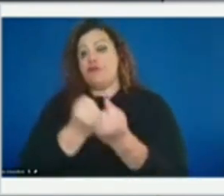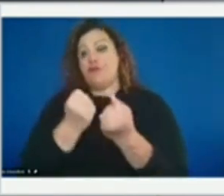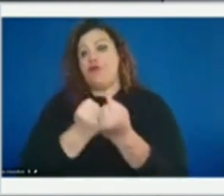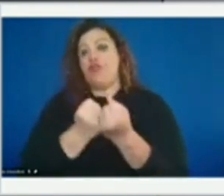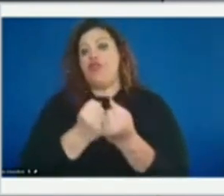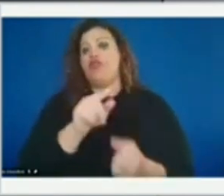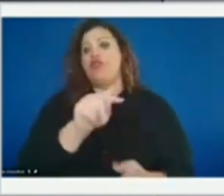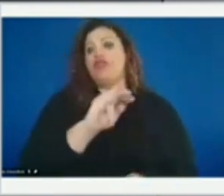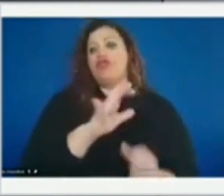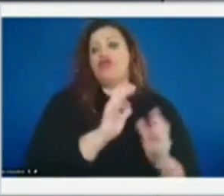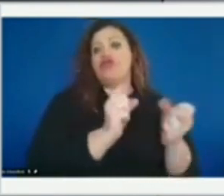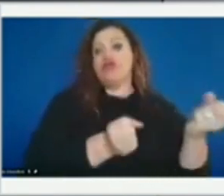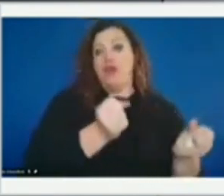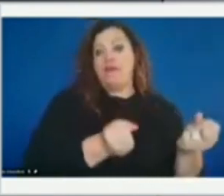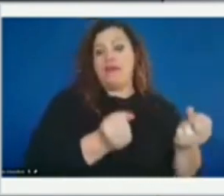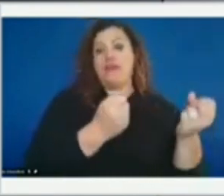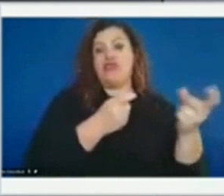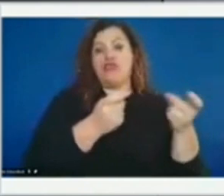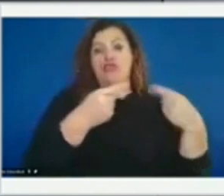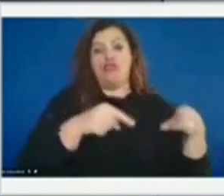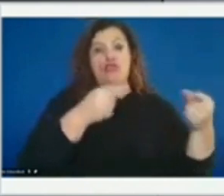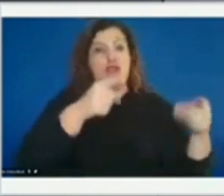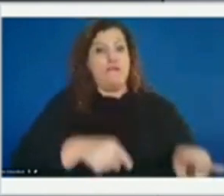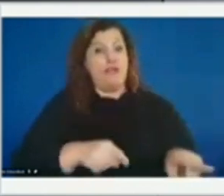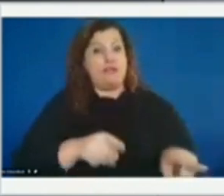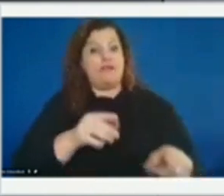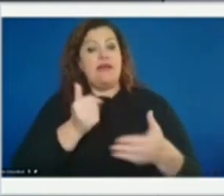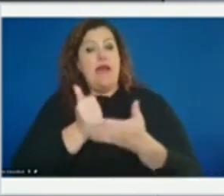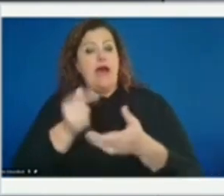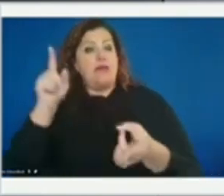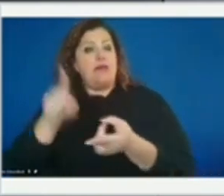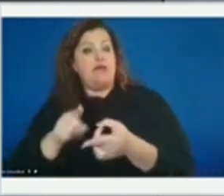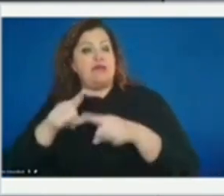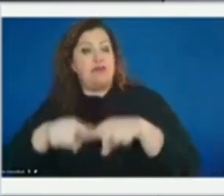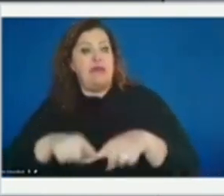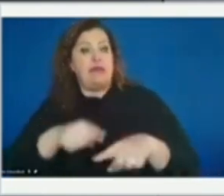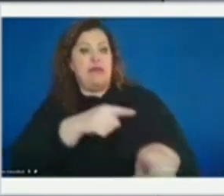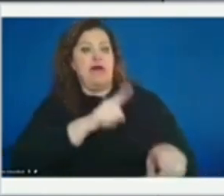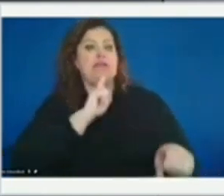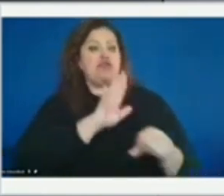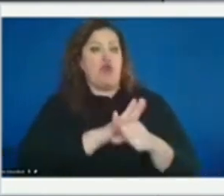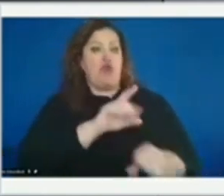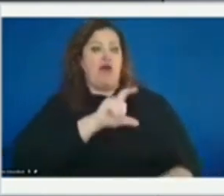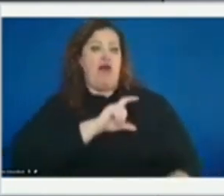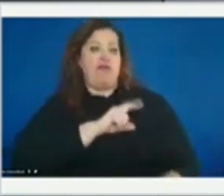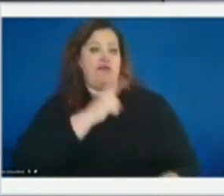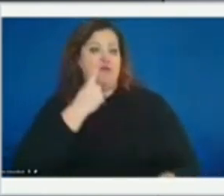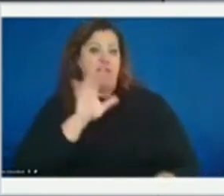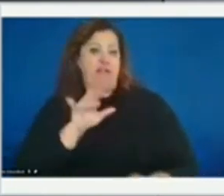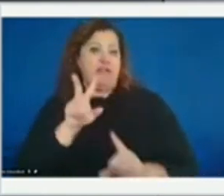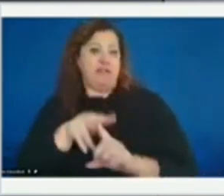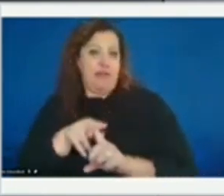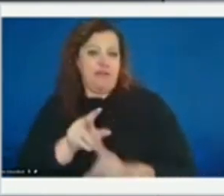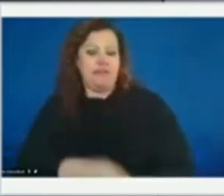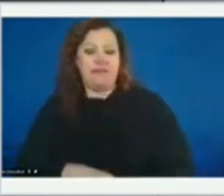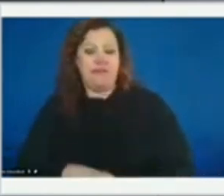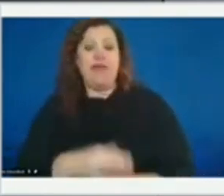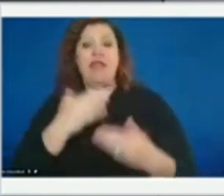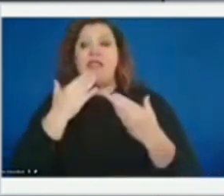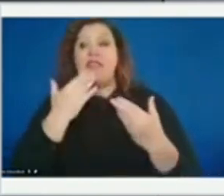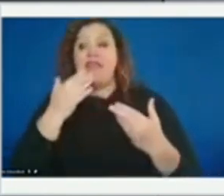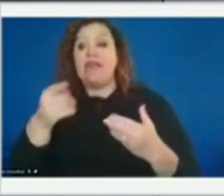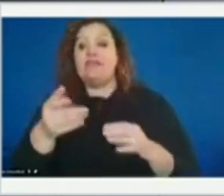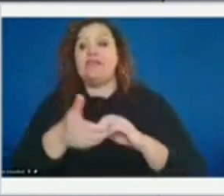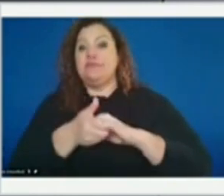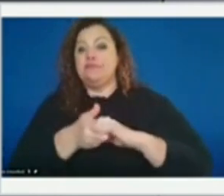during events, helping to reduce the dependence on sworn officers for those assignments. Thanks to the combined